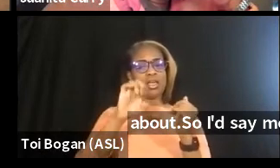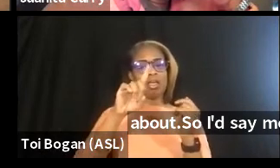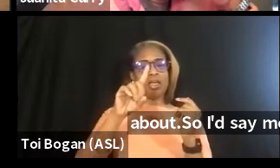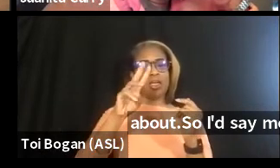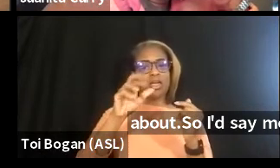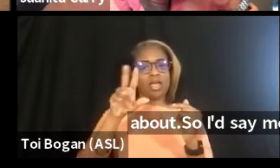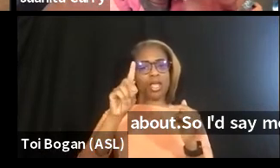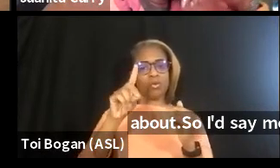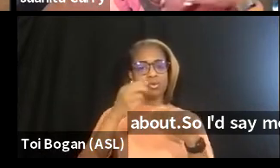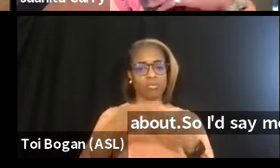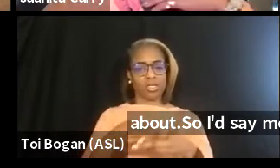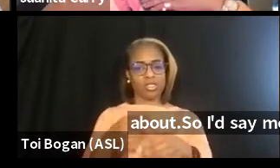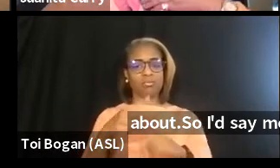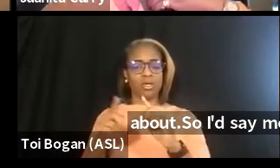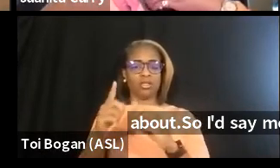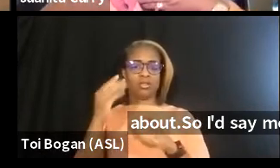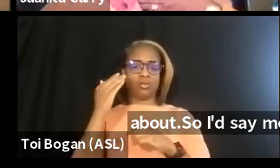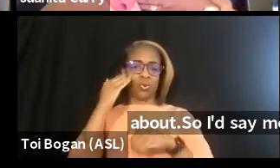know.